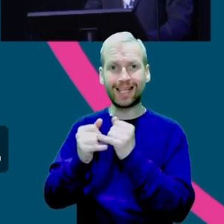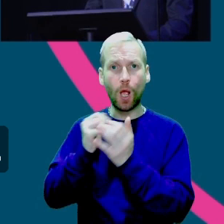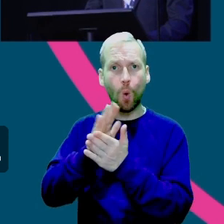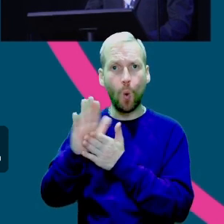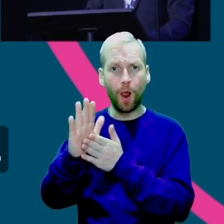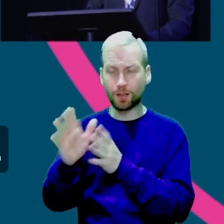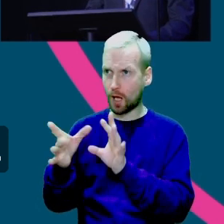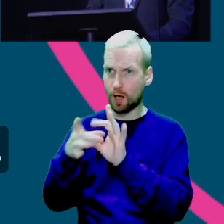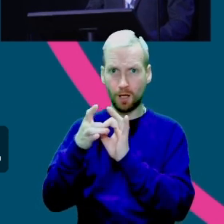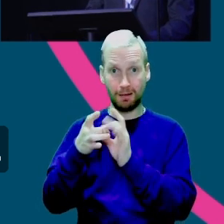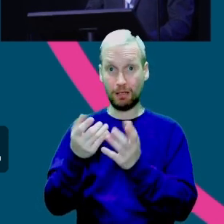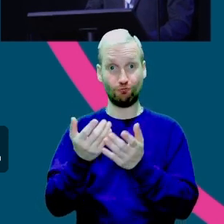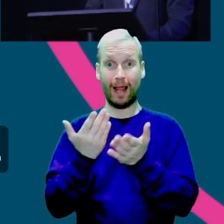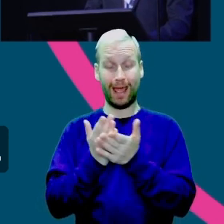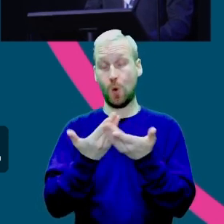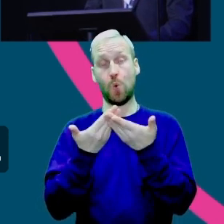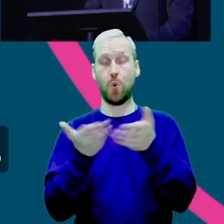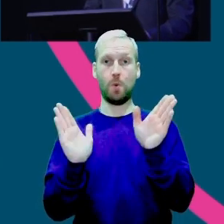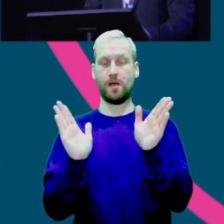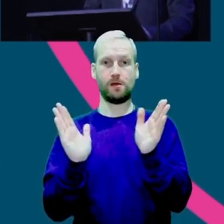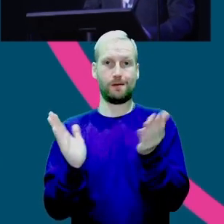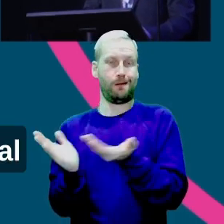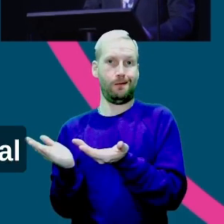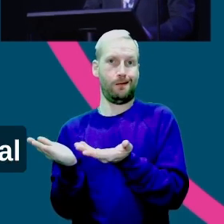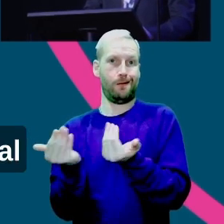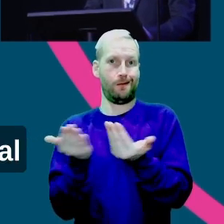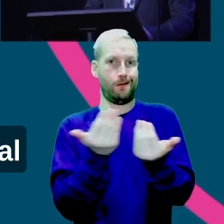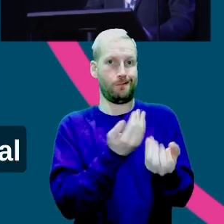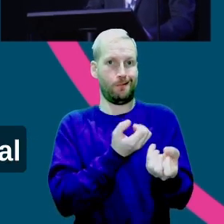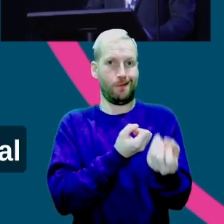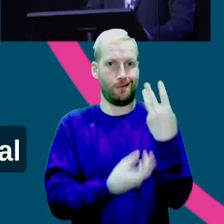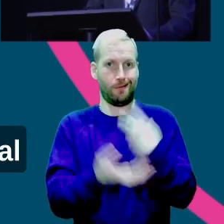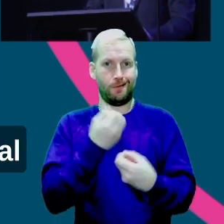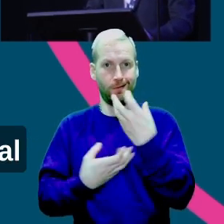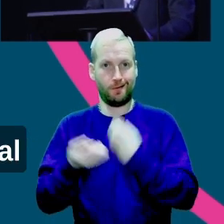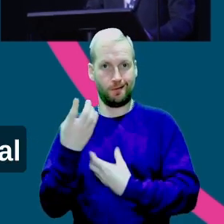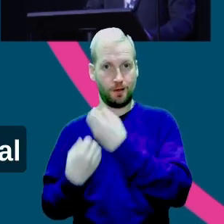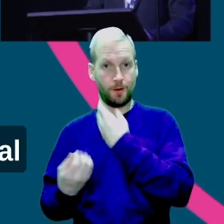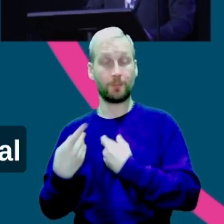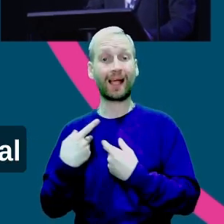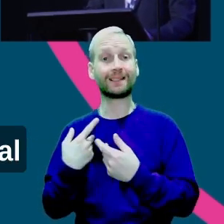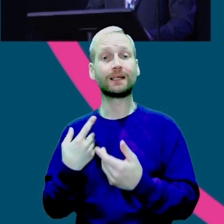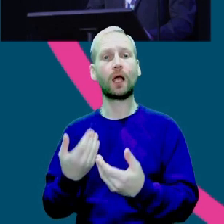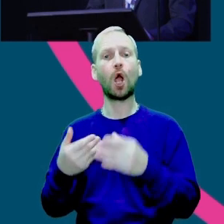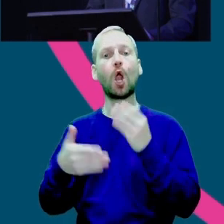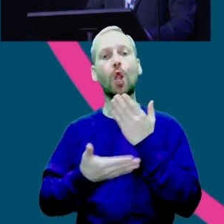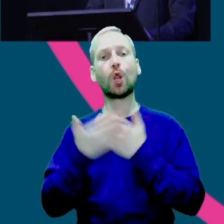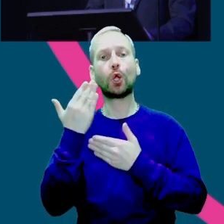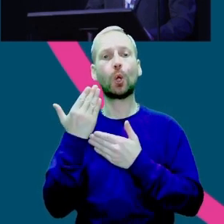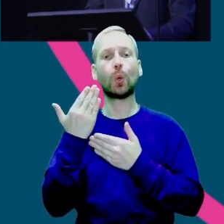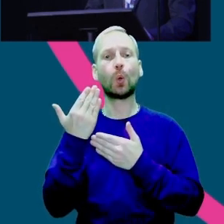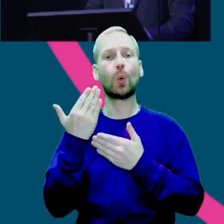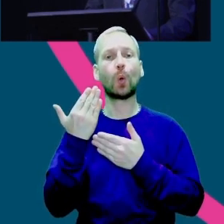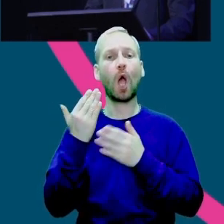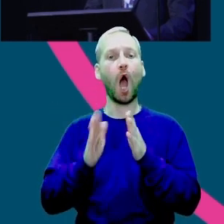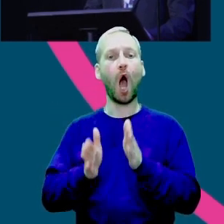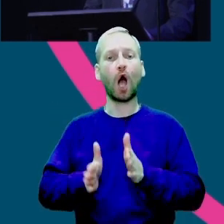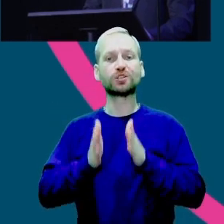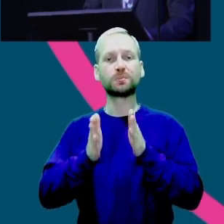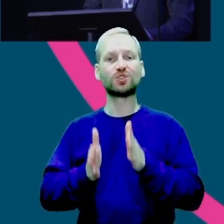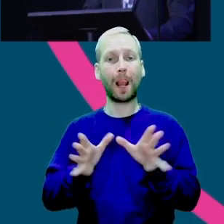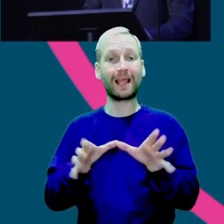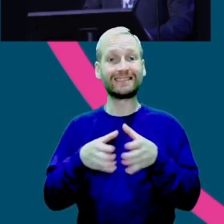that wanted to have their voice heard. We also had input from the National New Hospital team, and this was really invaluable as